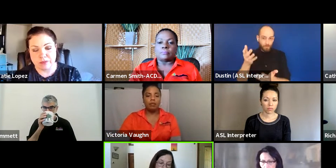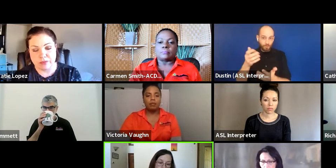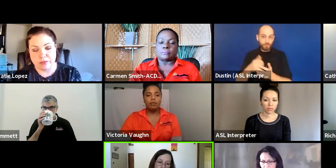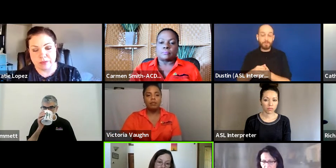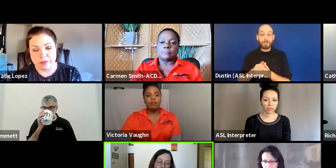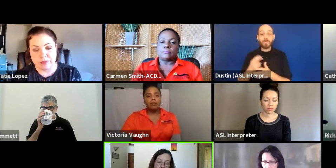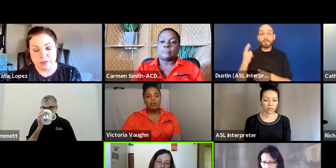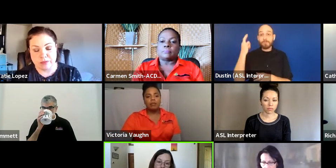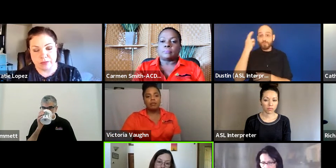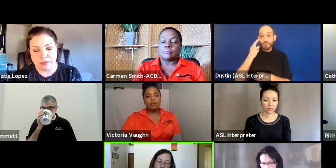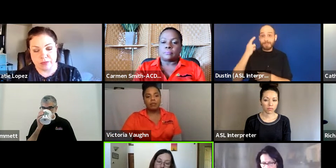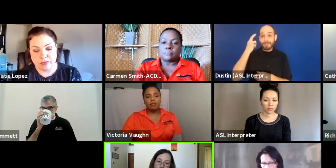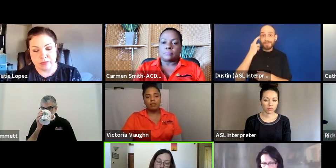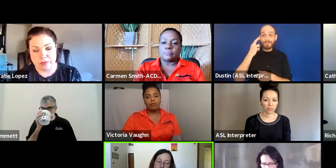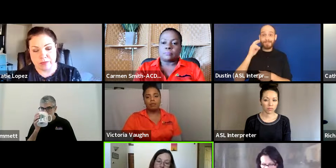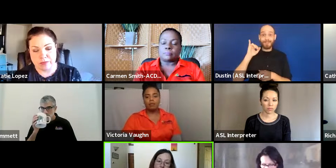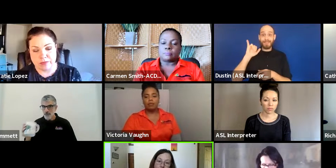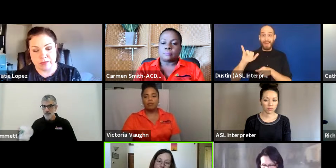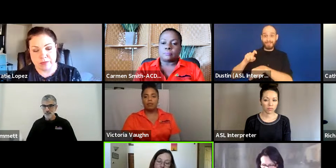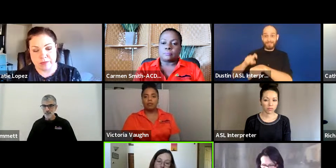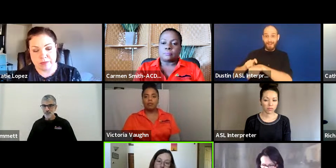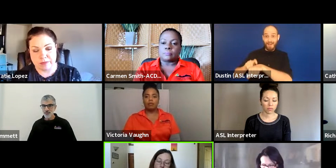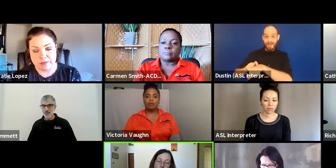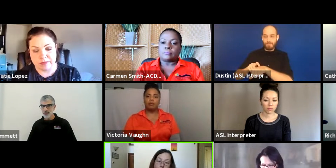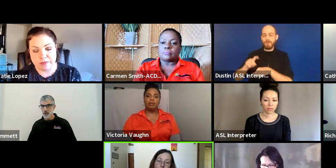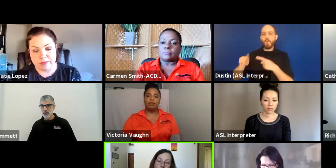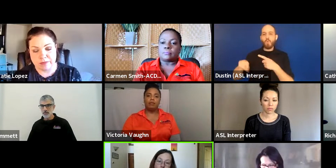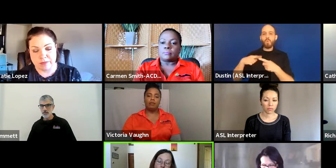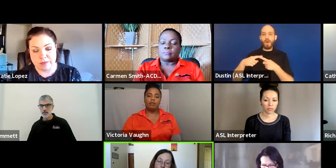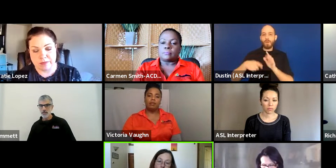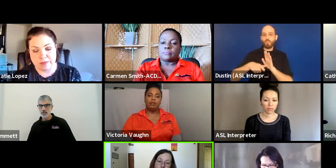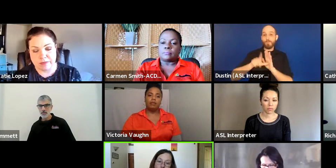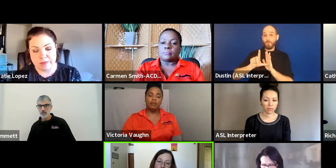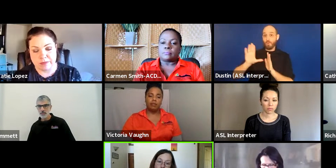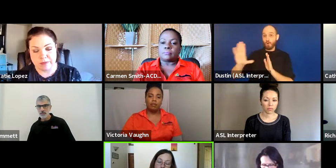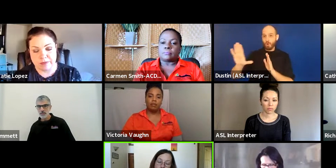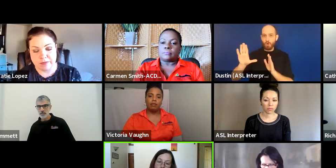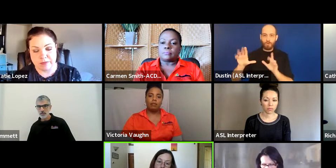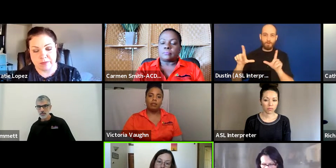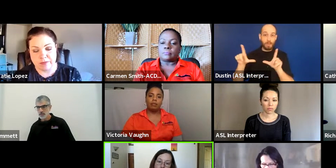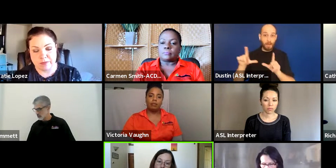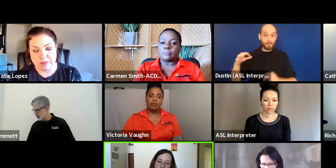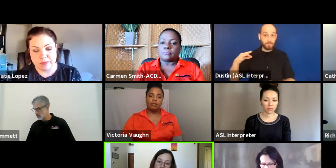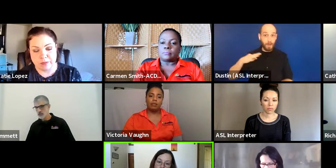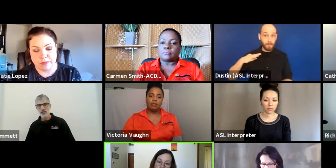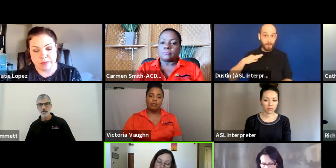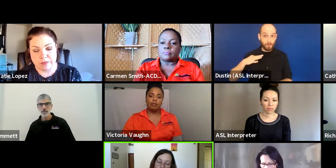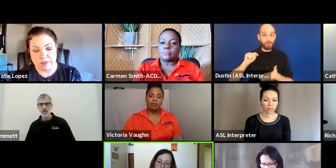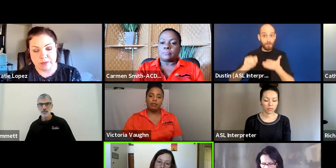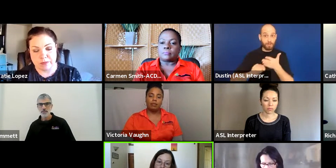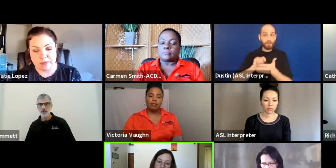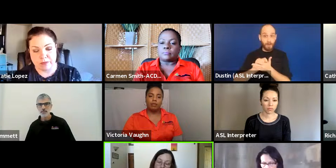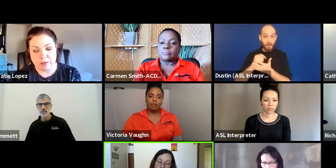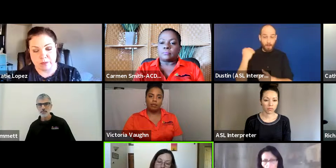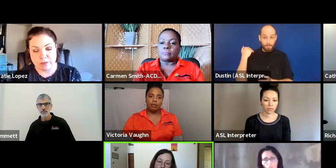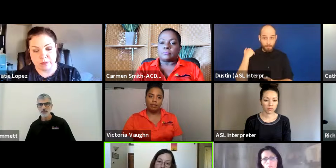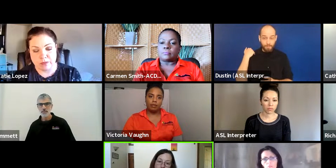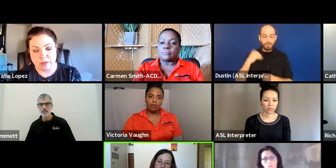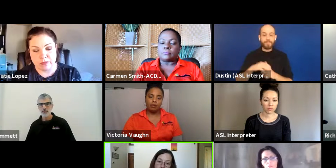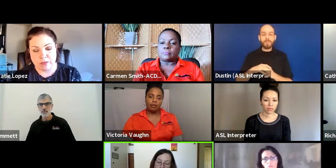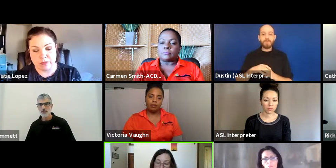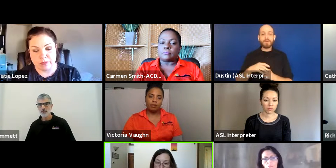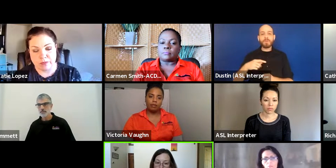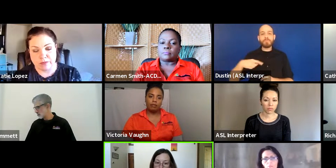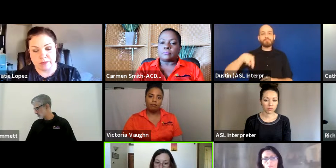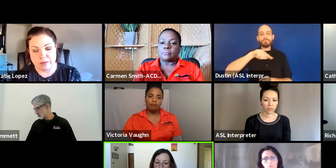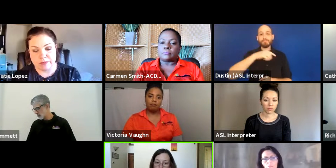on her license at that time, her application at that time, it became known to staff that